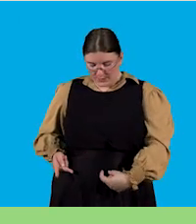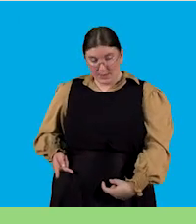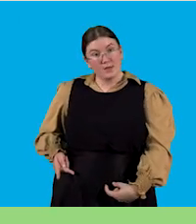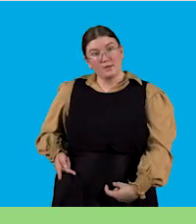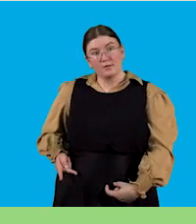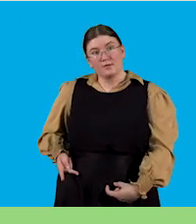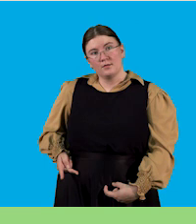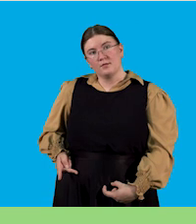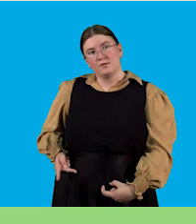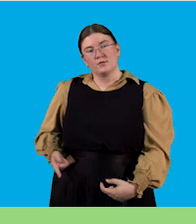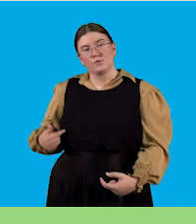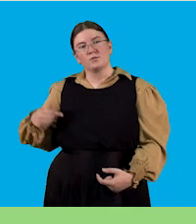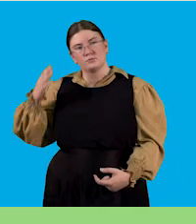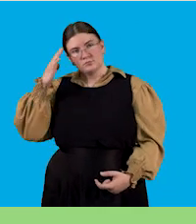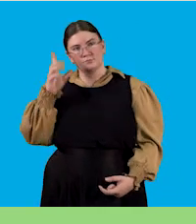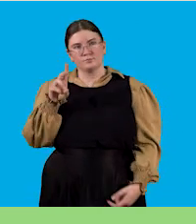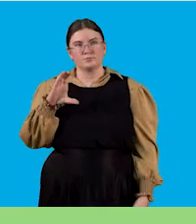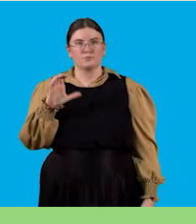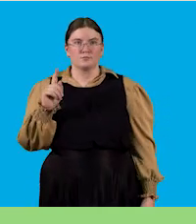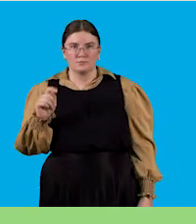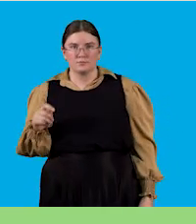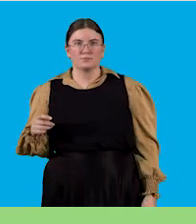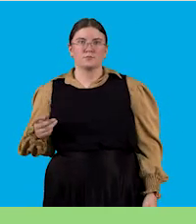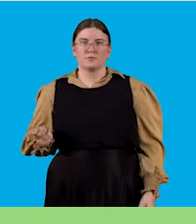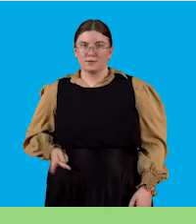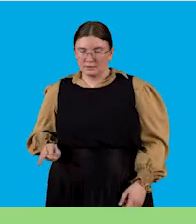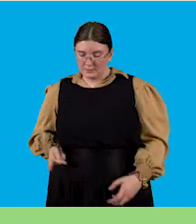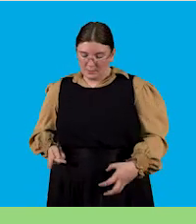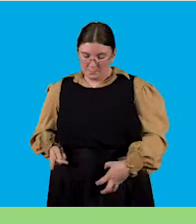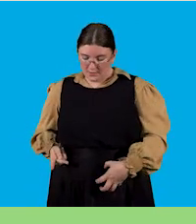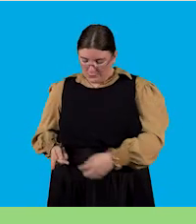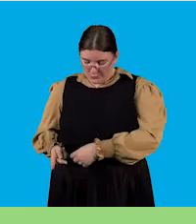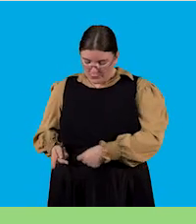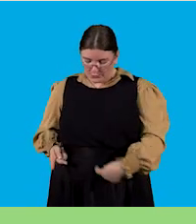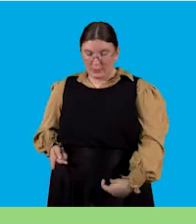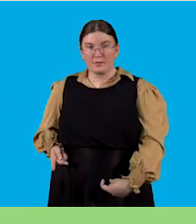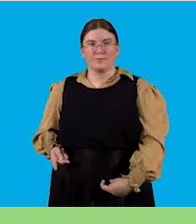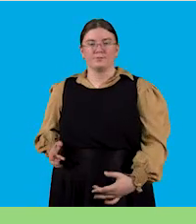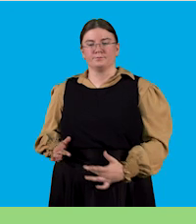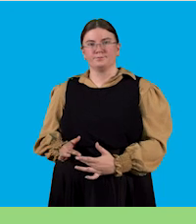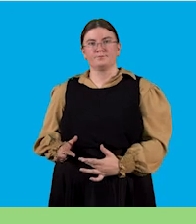kidney to the bladder. So we know it's a duct, it joins the kidney and bladder.